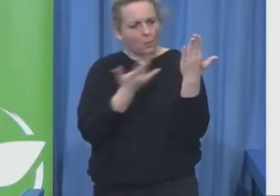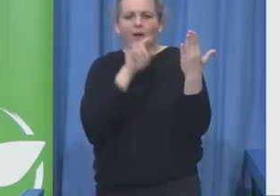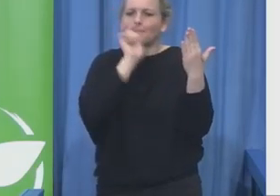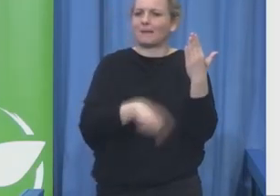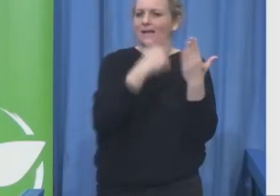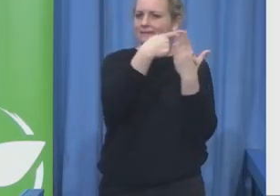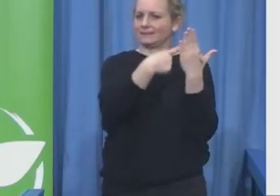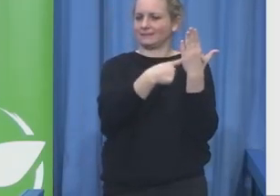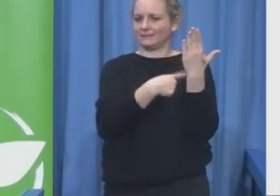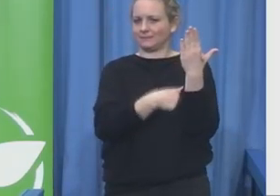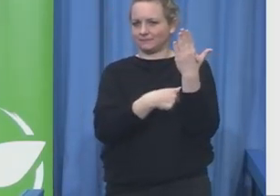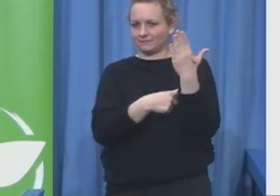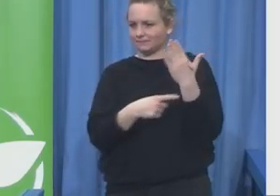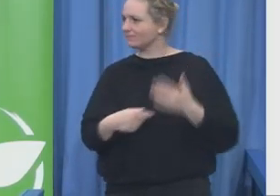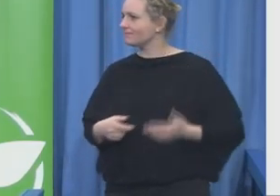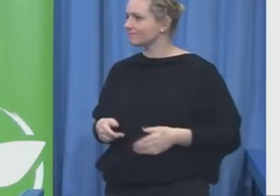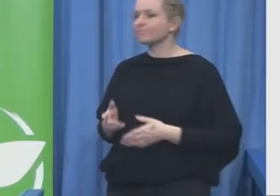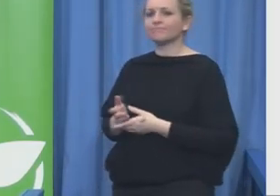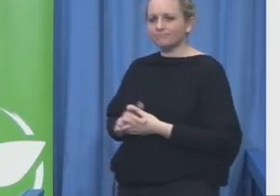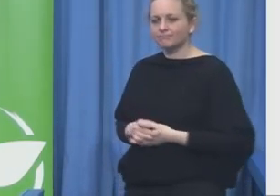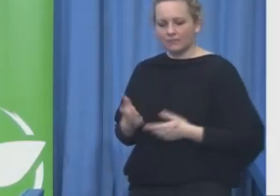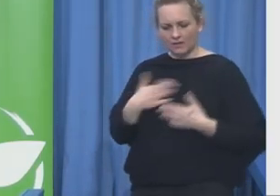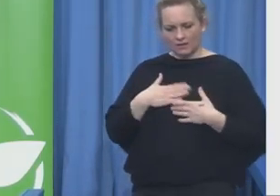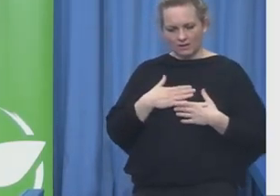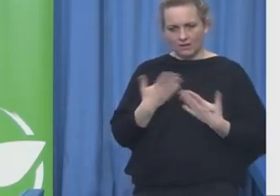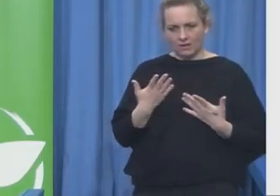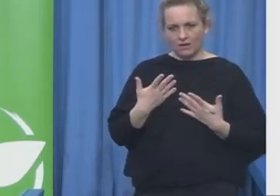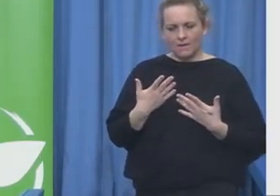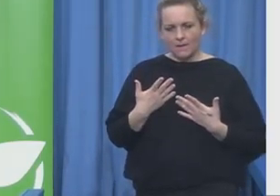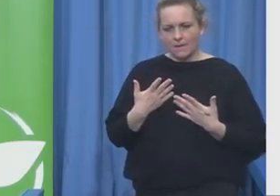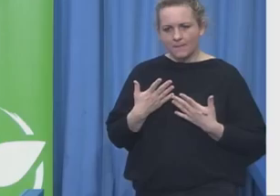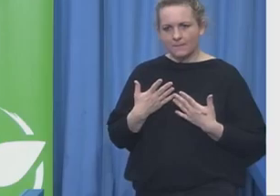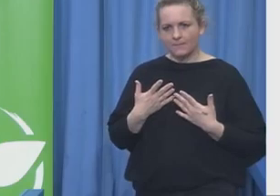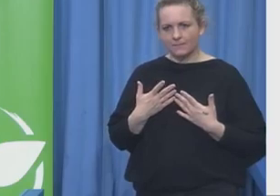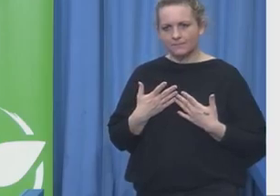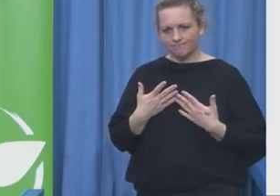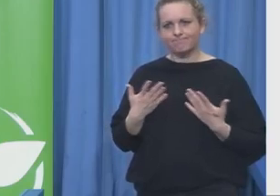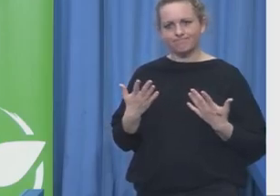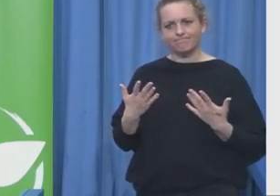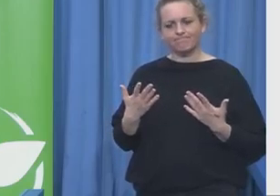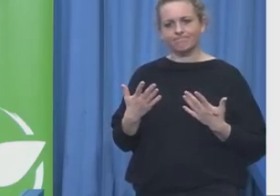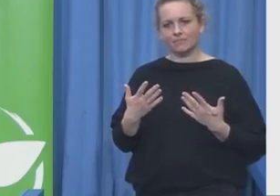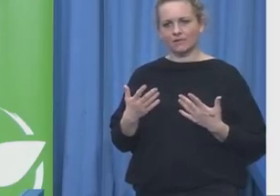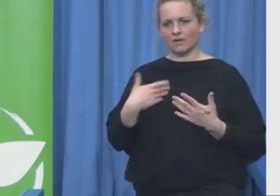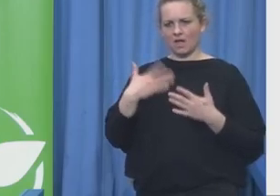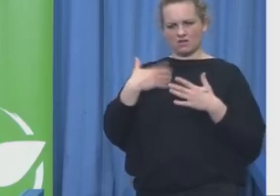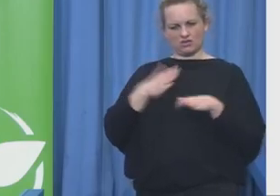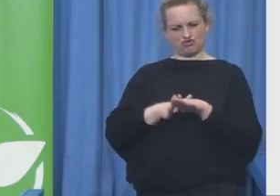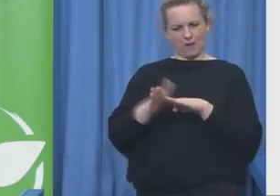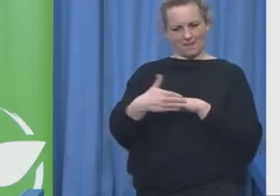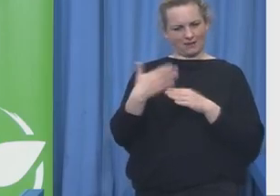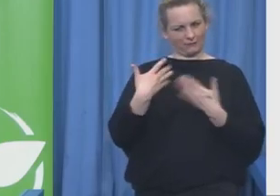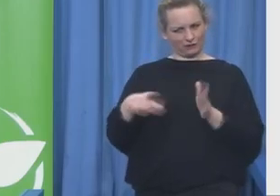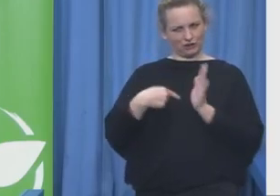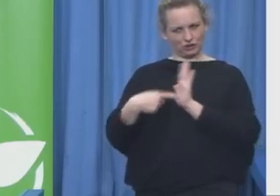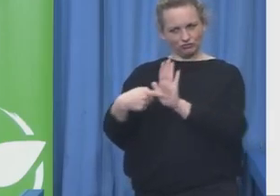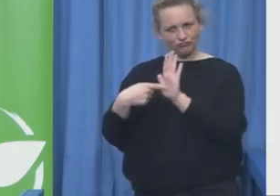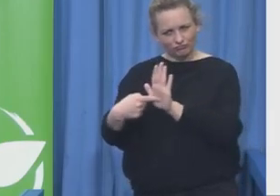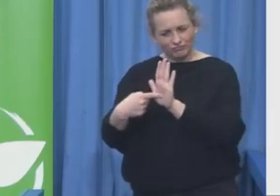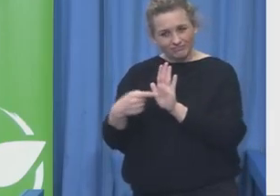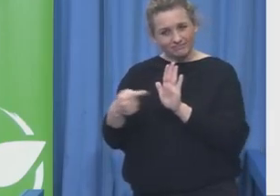Thank you very much. I did want to just quickly say that the Jamaica project that I mentioned had a life skills development component to